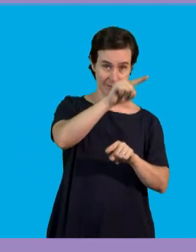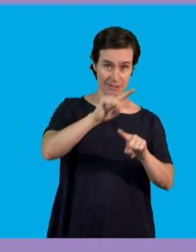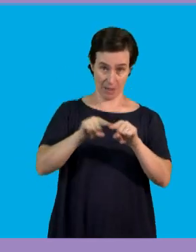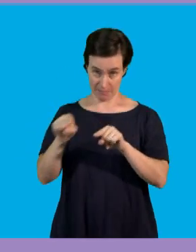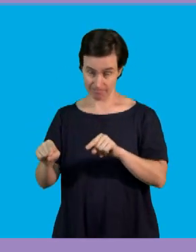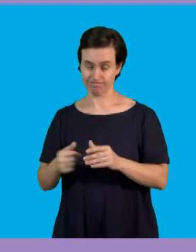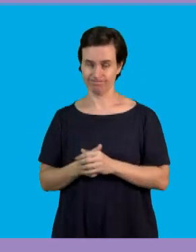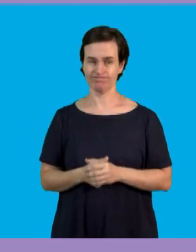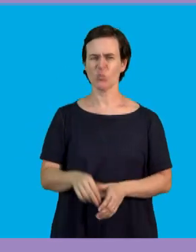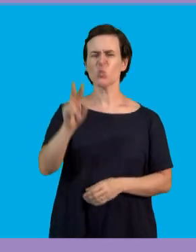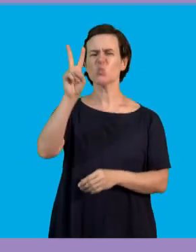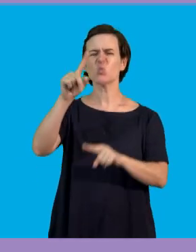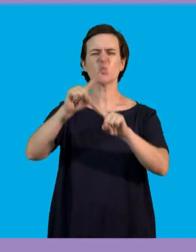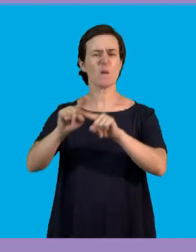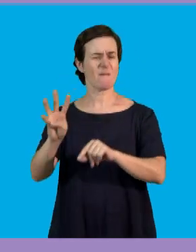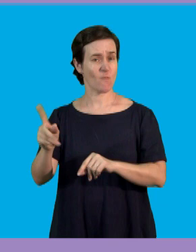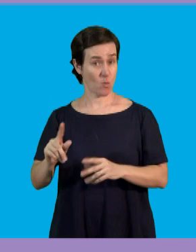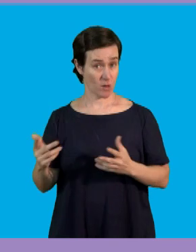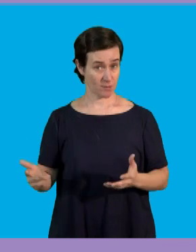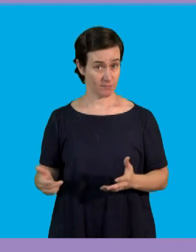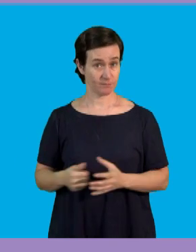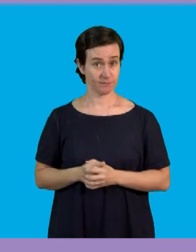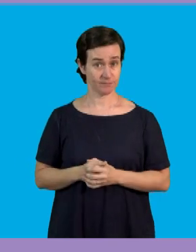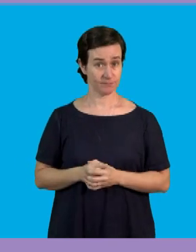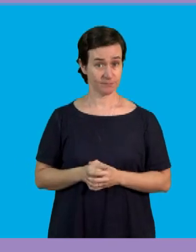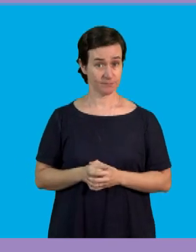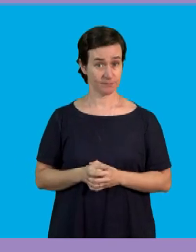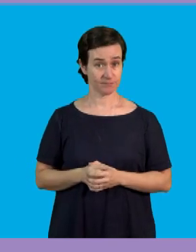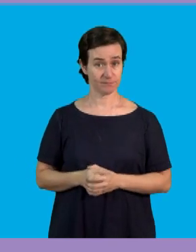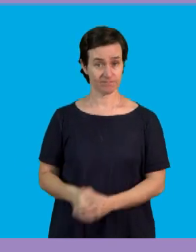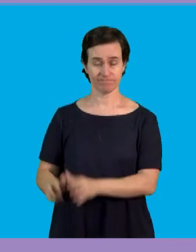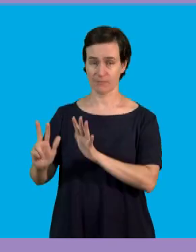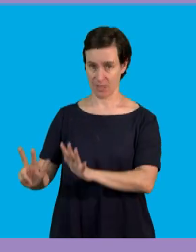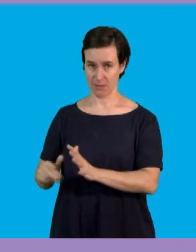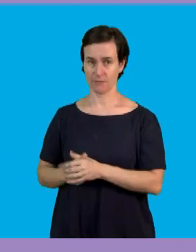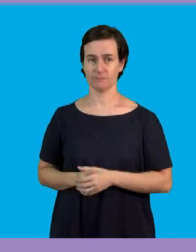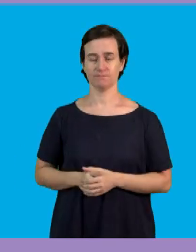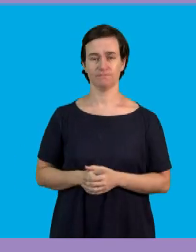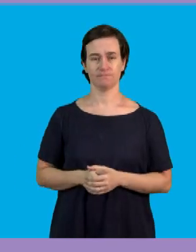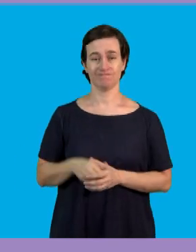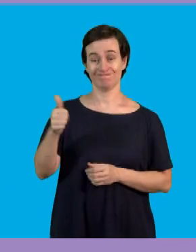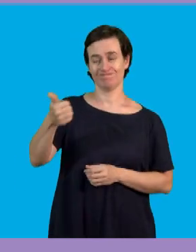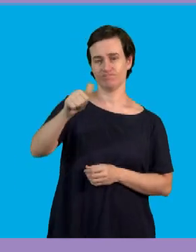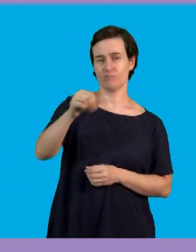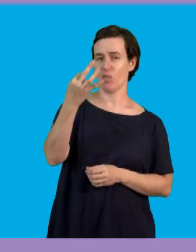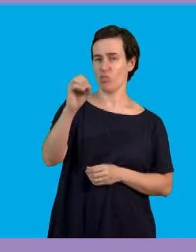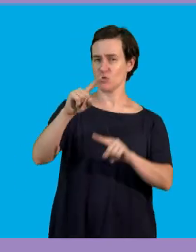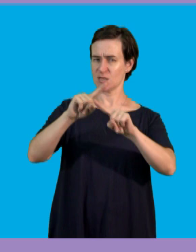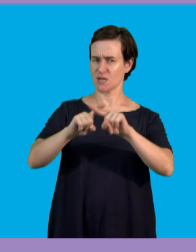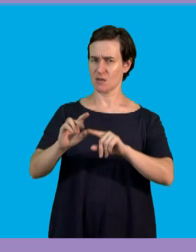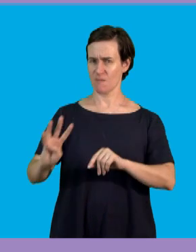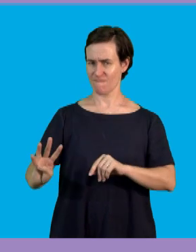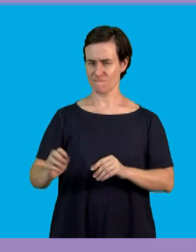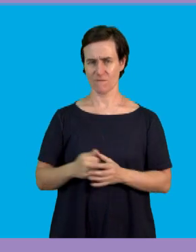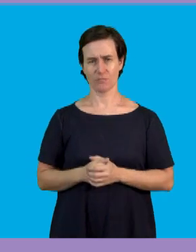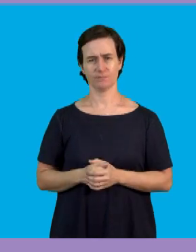say, what is 2 ones multiplied by 4? That will give us an 8. So that is 8 ones. And then we have 30